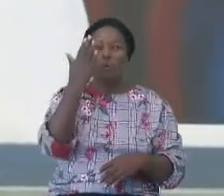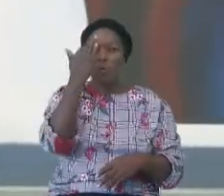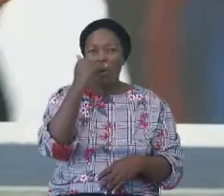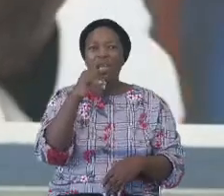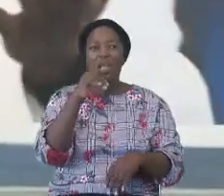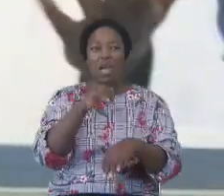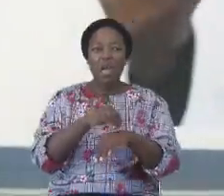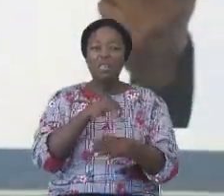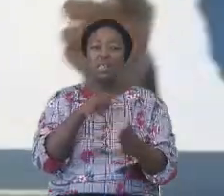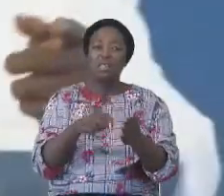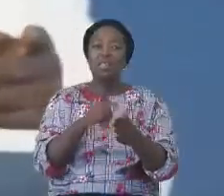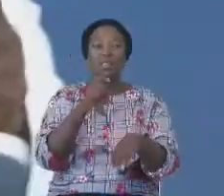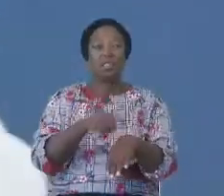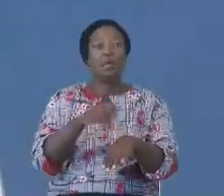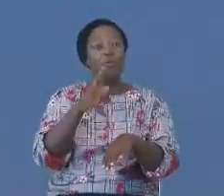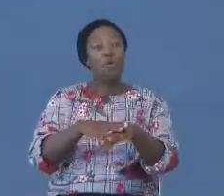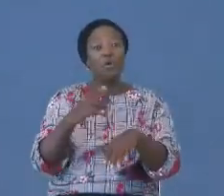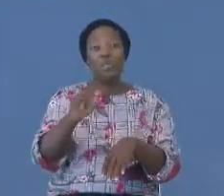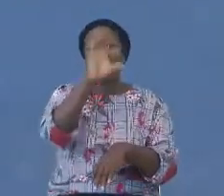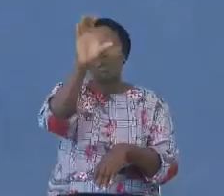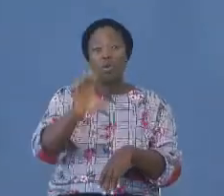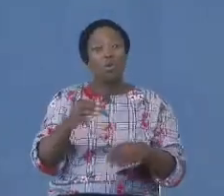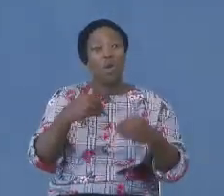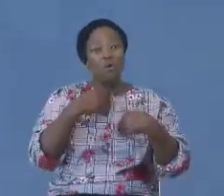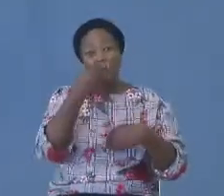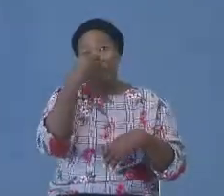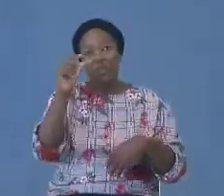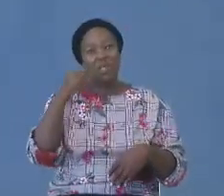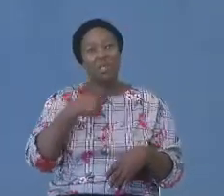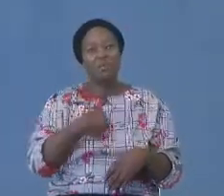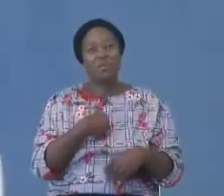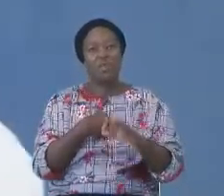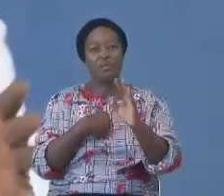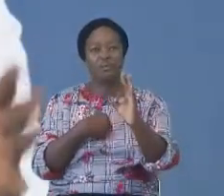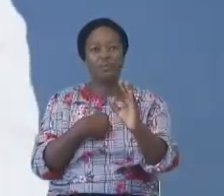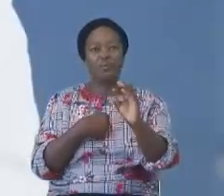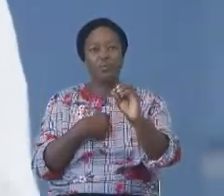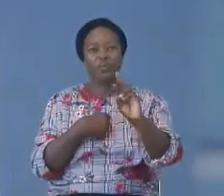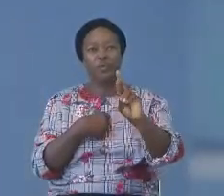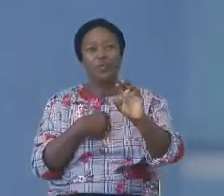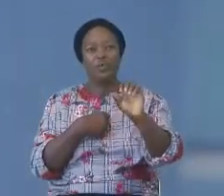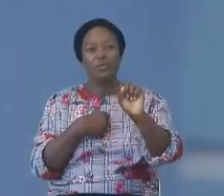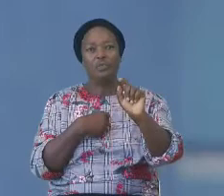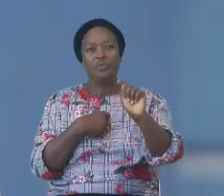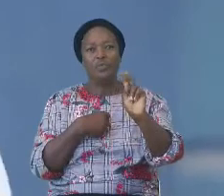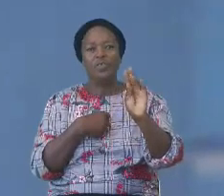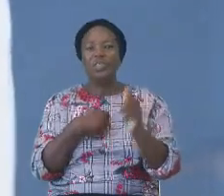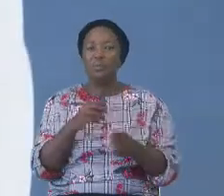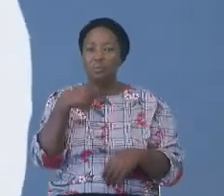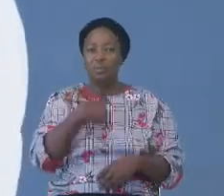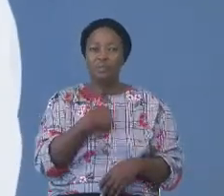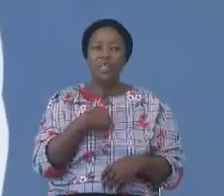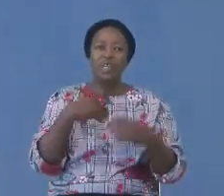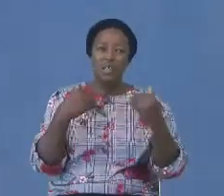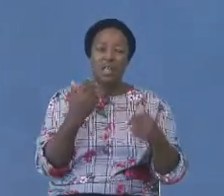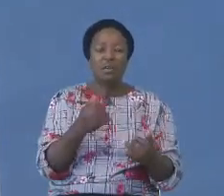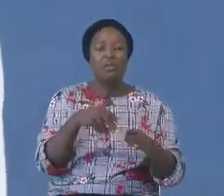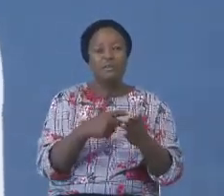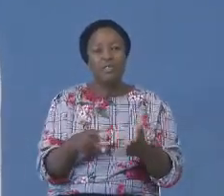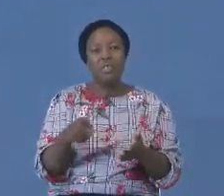deathless future. Why at this time on the cross have you forsaken me? in